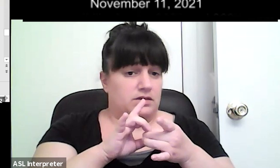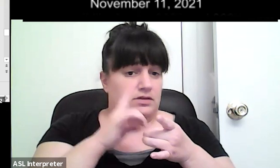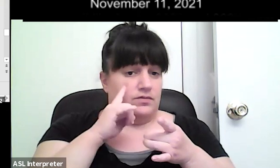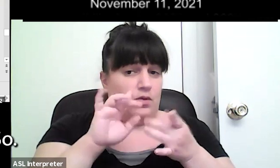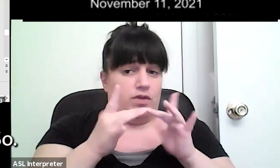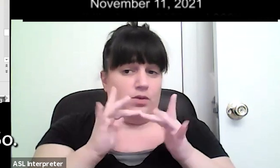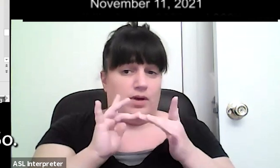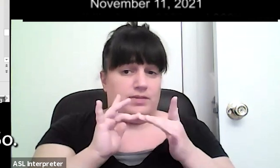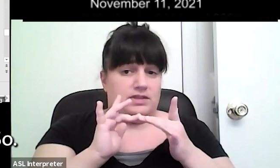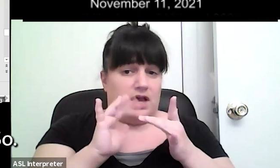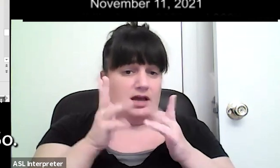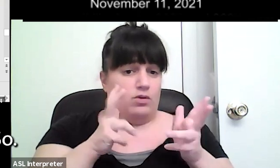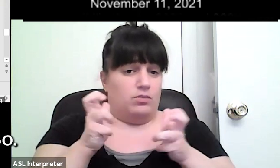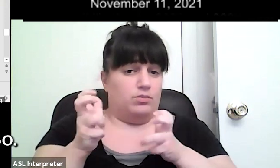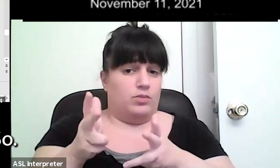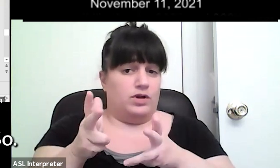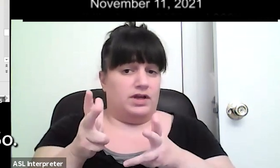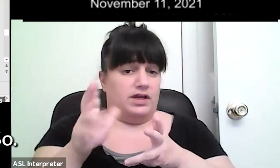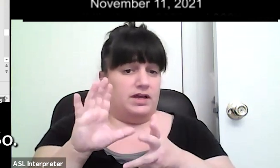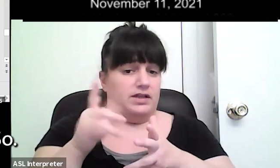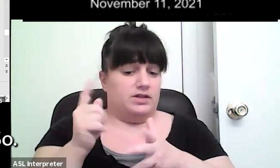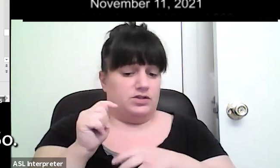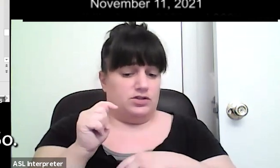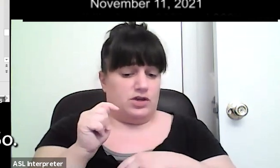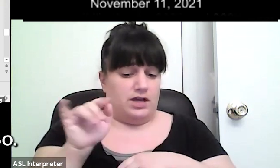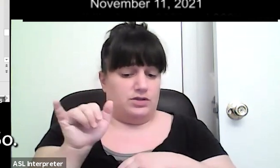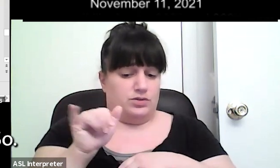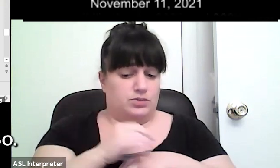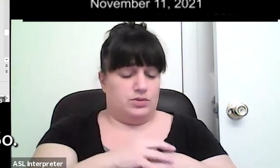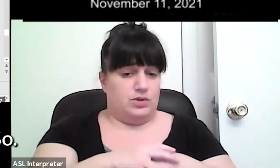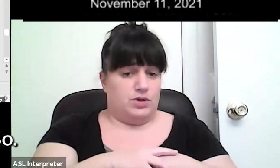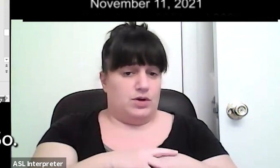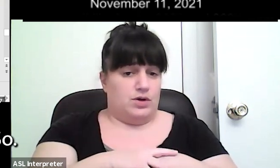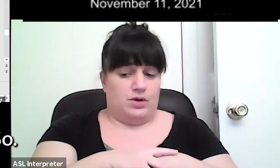website, I'll drop it in the chat as well.